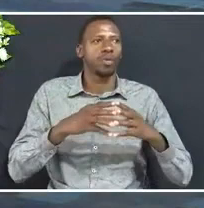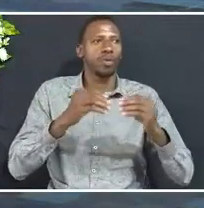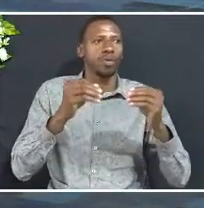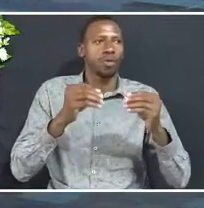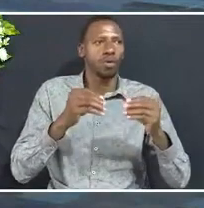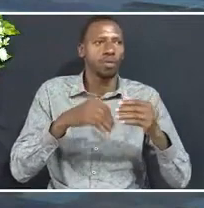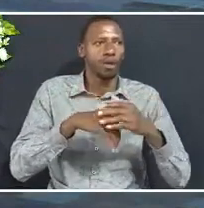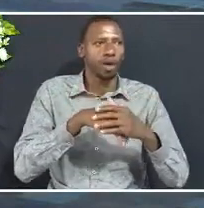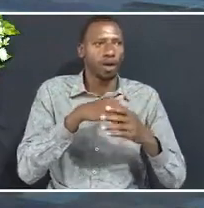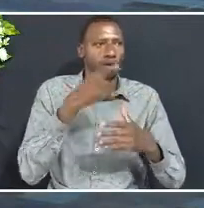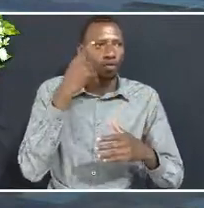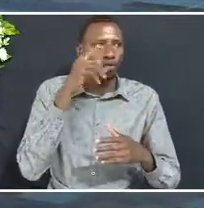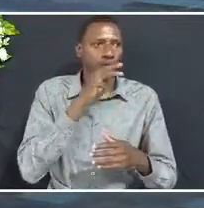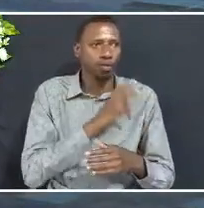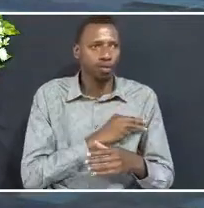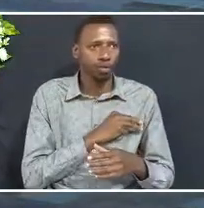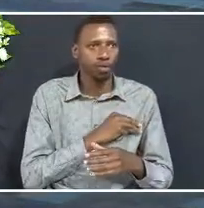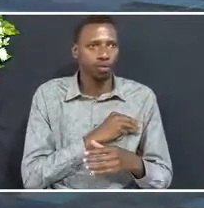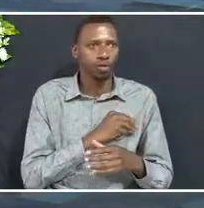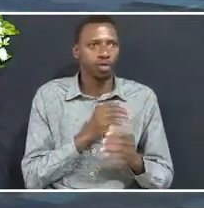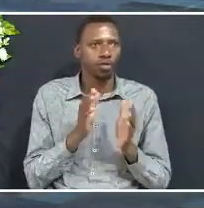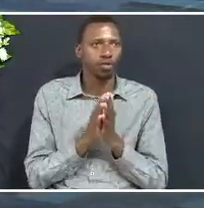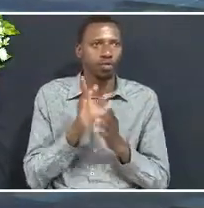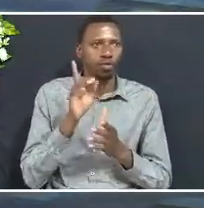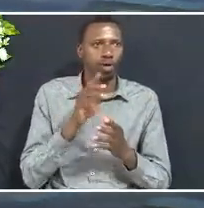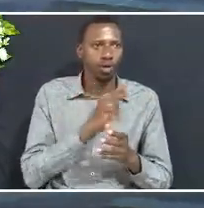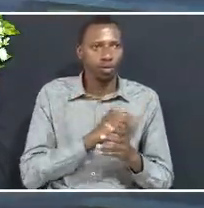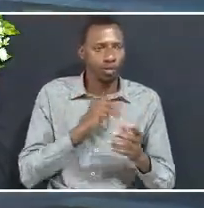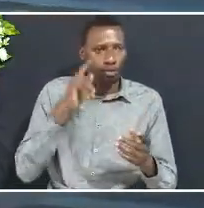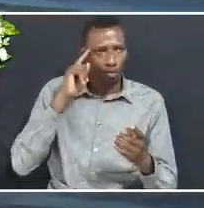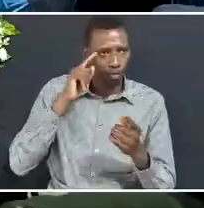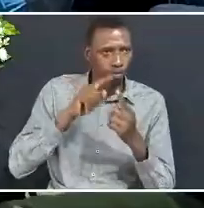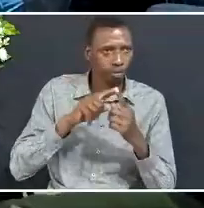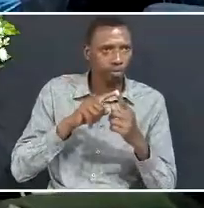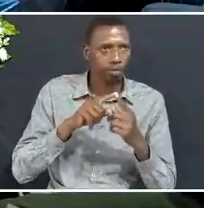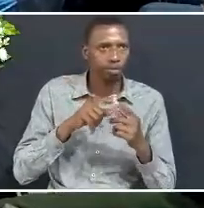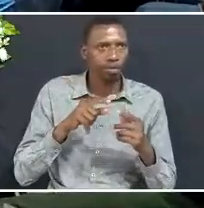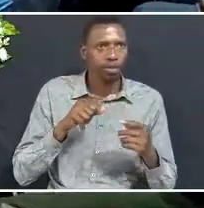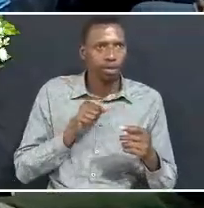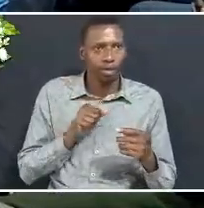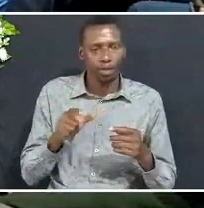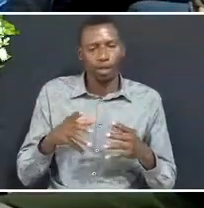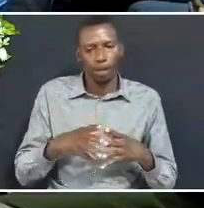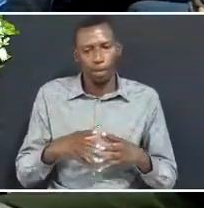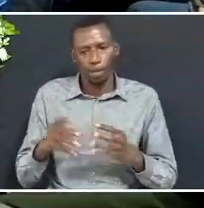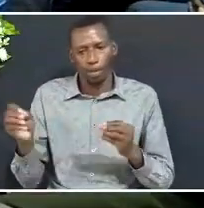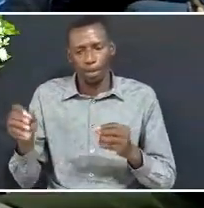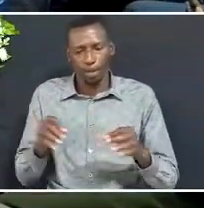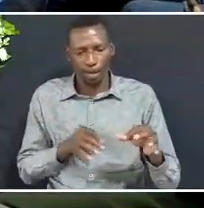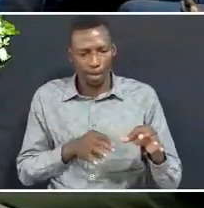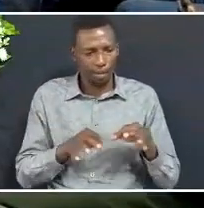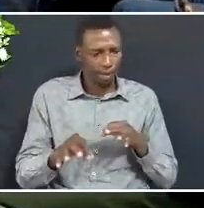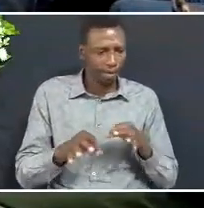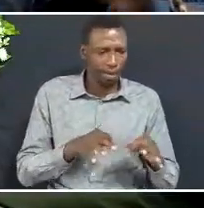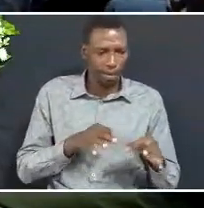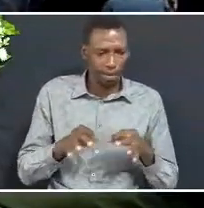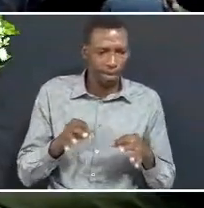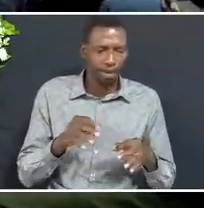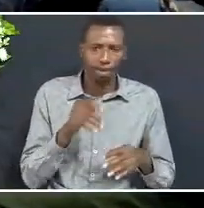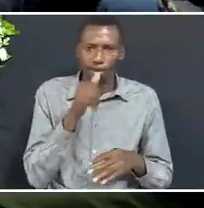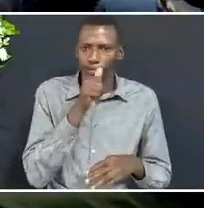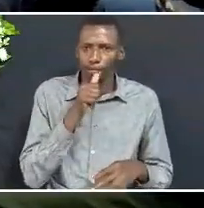mission with one mission agenda. She went revealing the secret of a